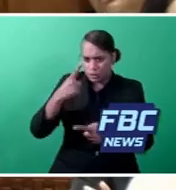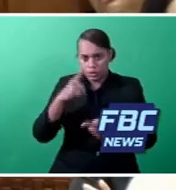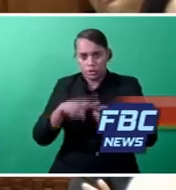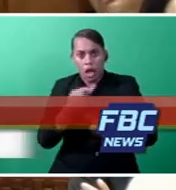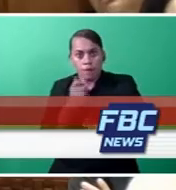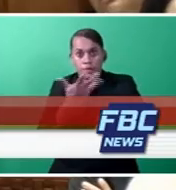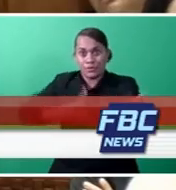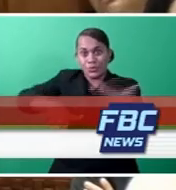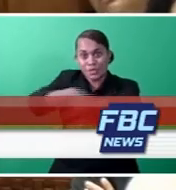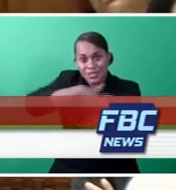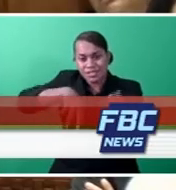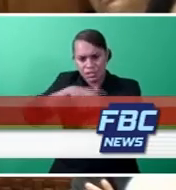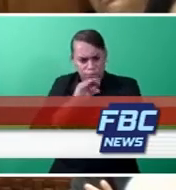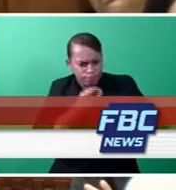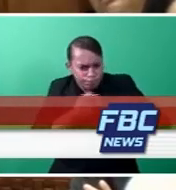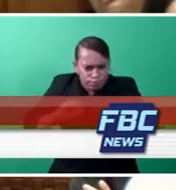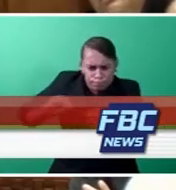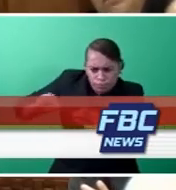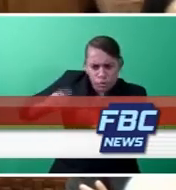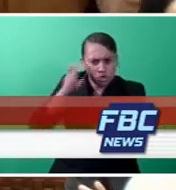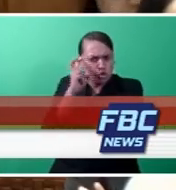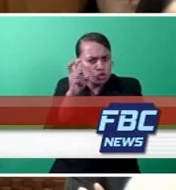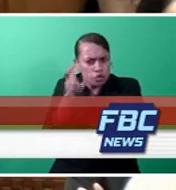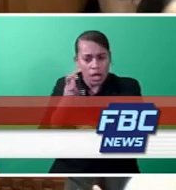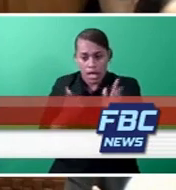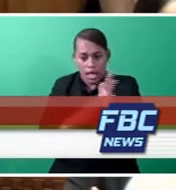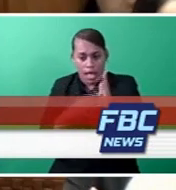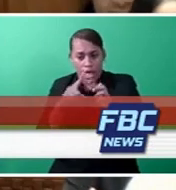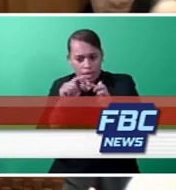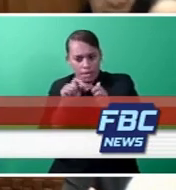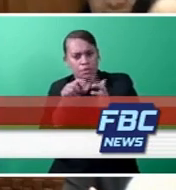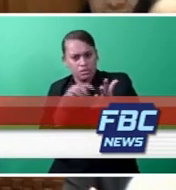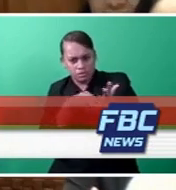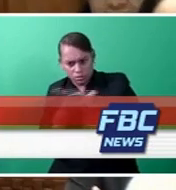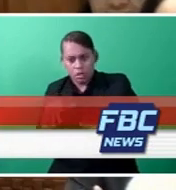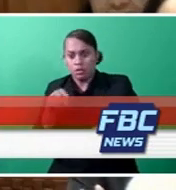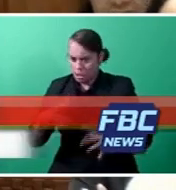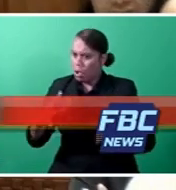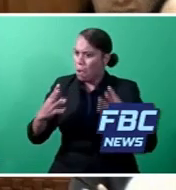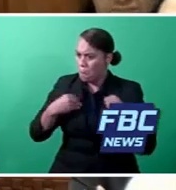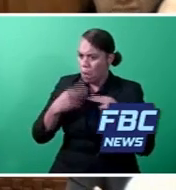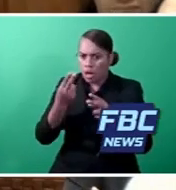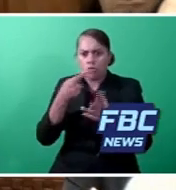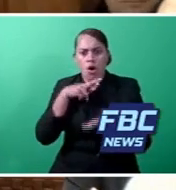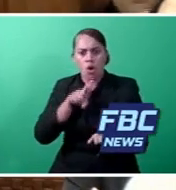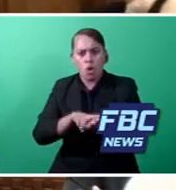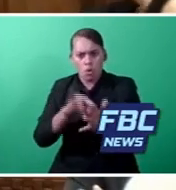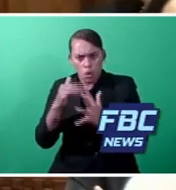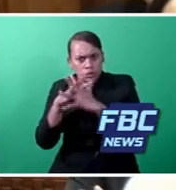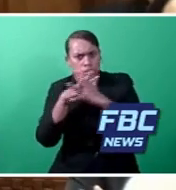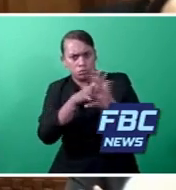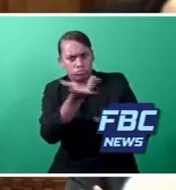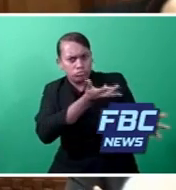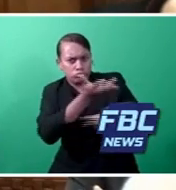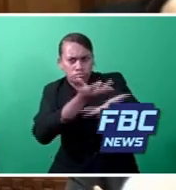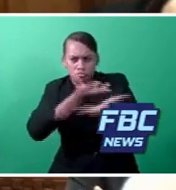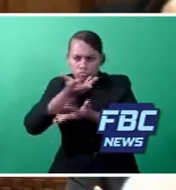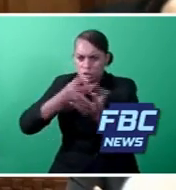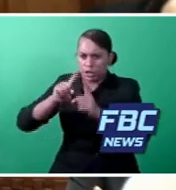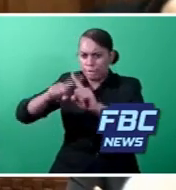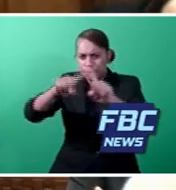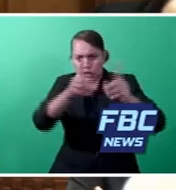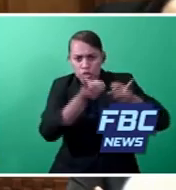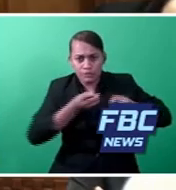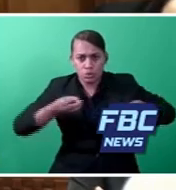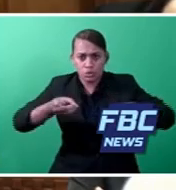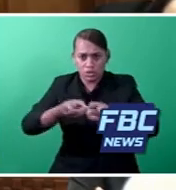most. The NDMO has received the Northern Division damage assessment for Tropical Cyclone Tino and is working with the other 4 divisional commissioners on the